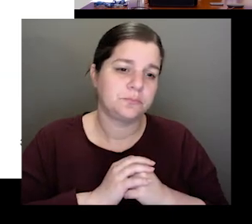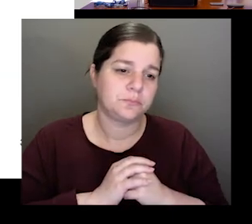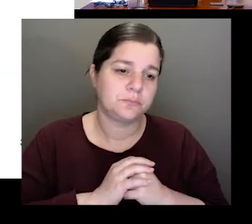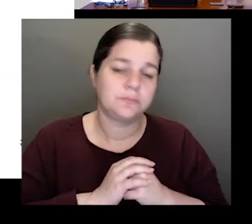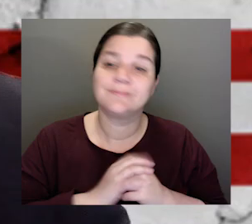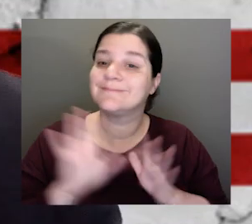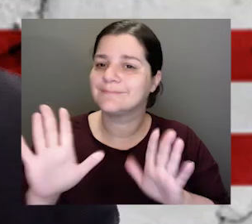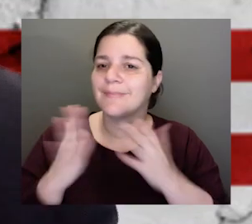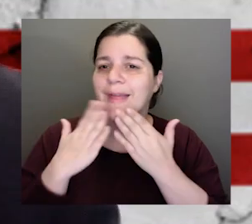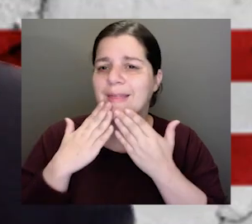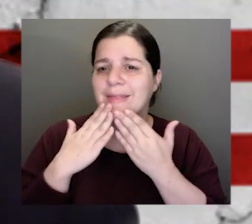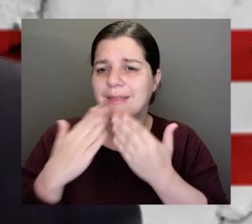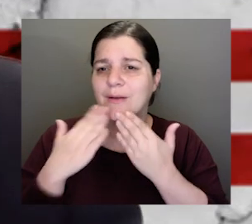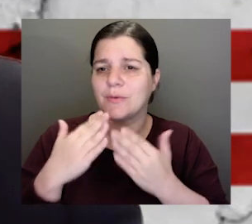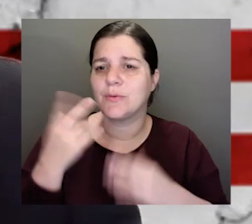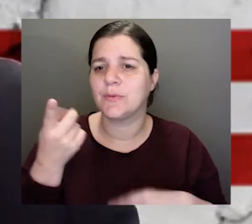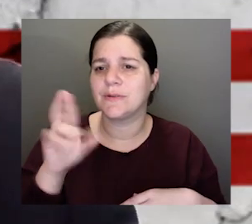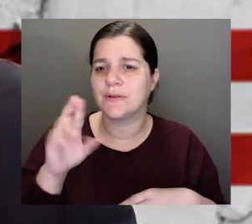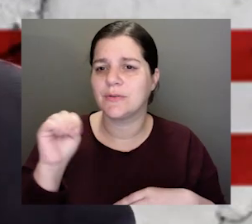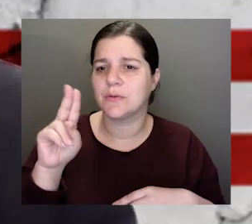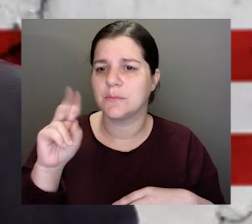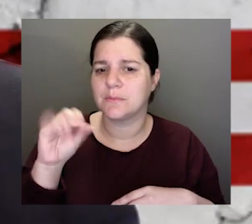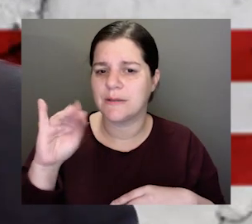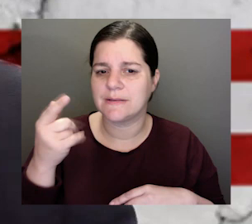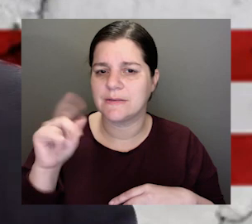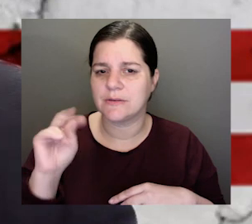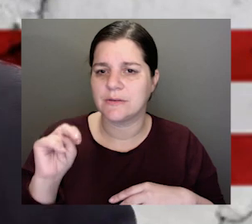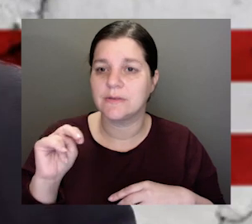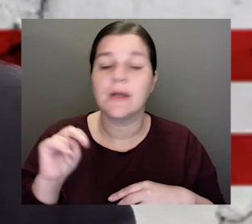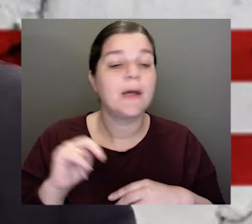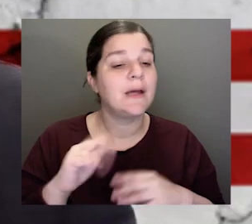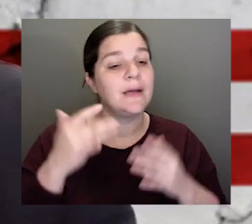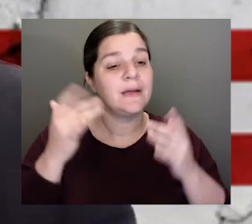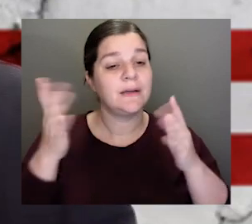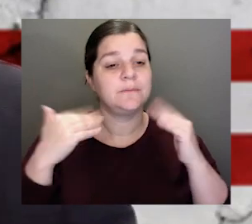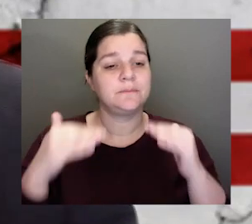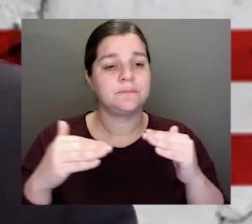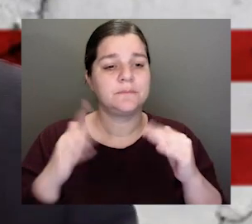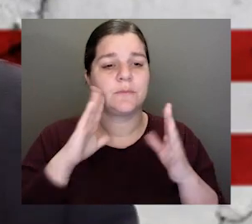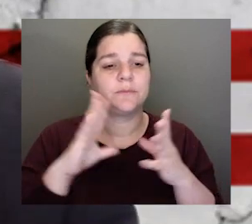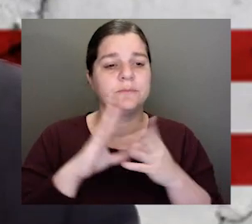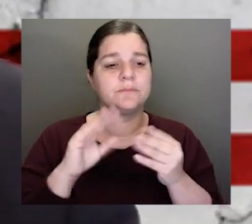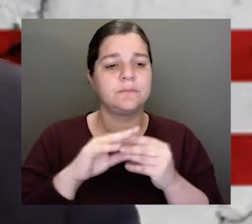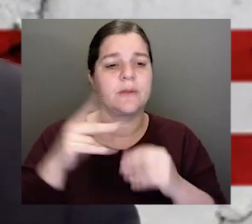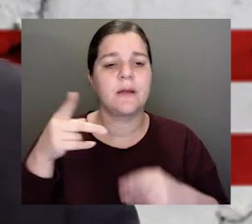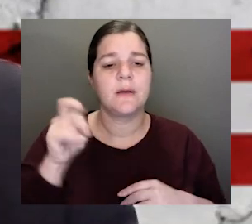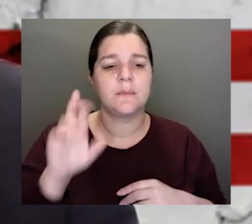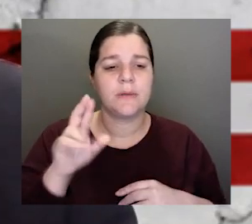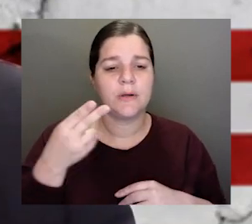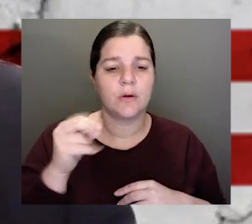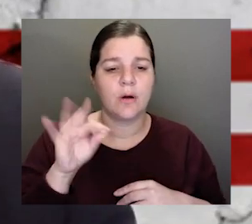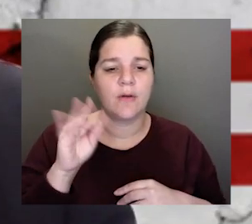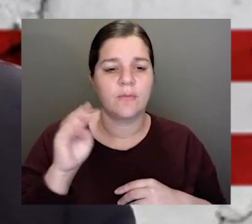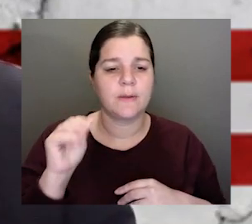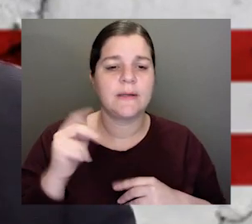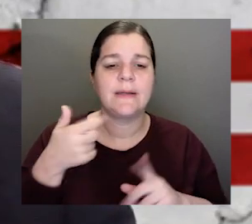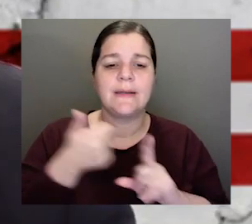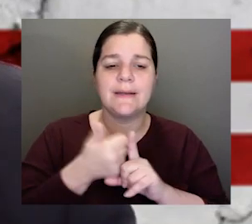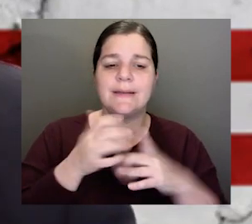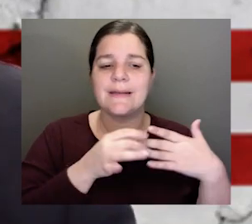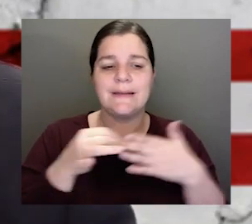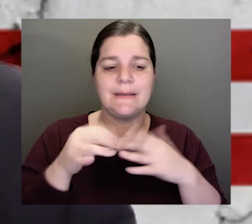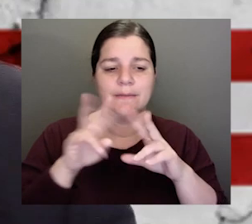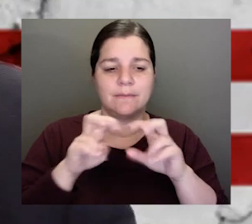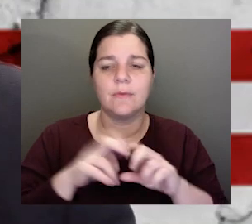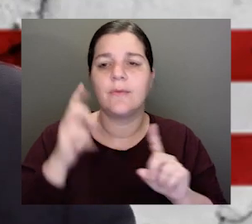Thank you, Dr. Mussington. And next up, we'll have some remarks by Mr. Peter Hoffman, who is the lead analyst for the Detroit